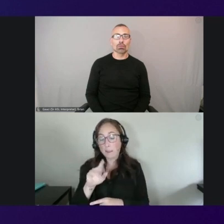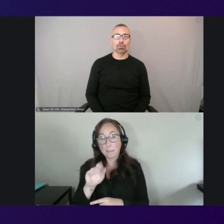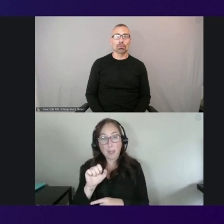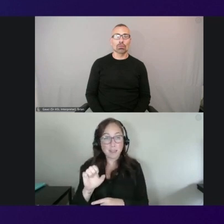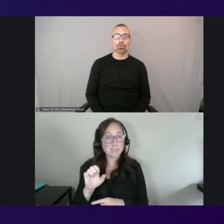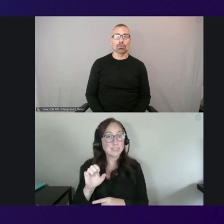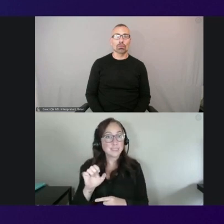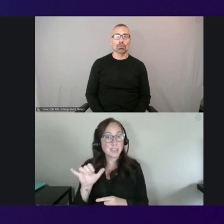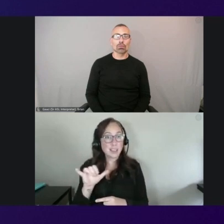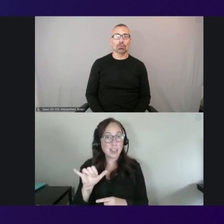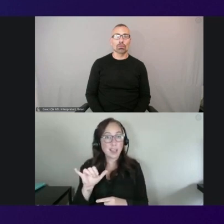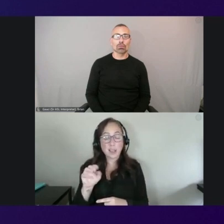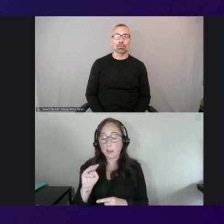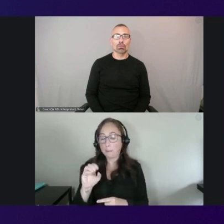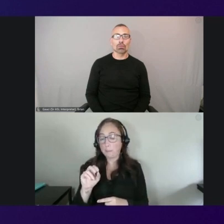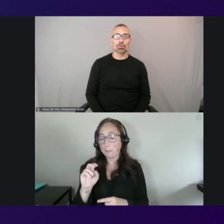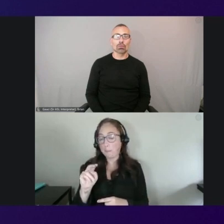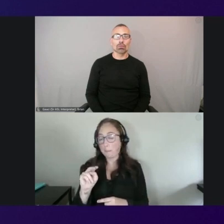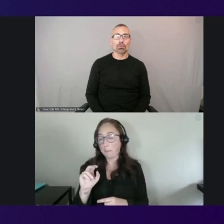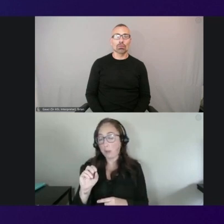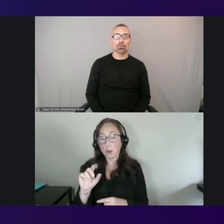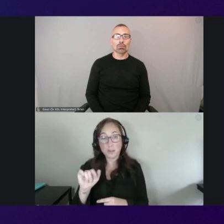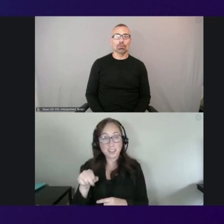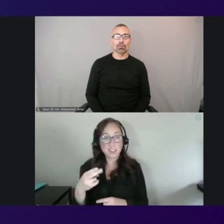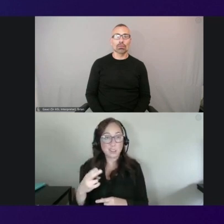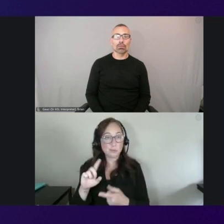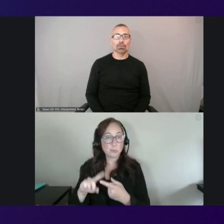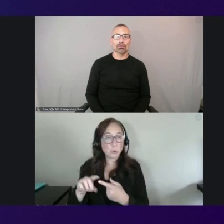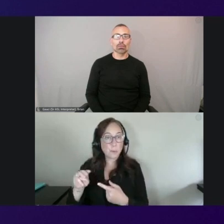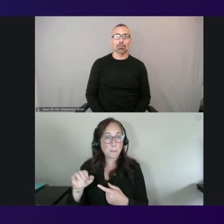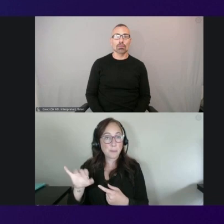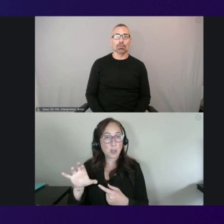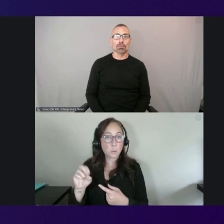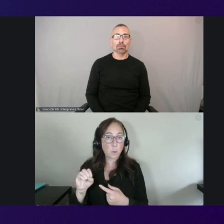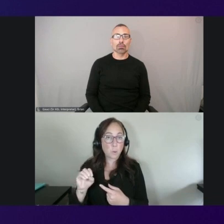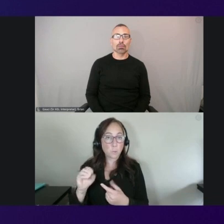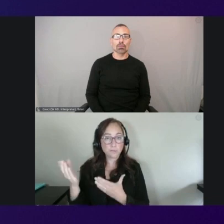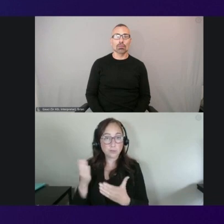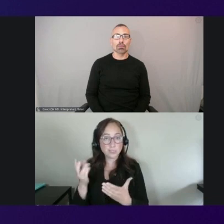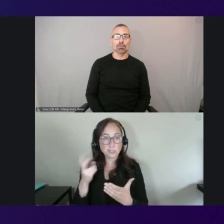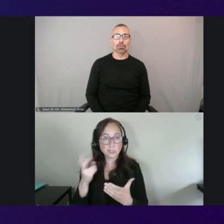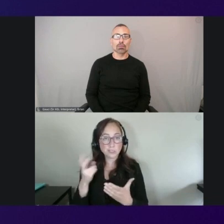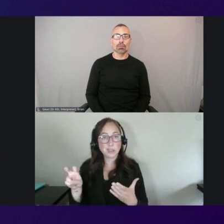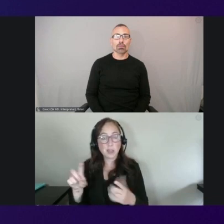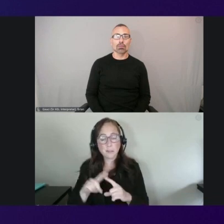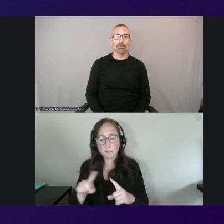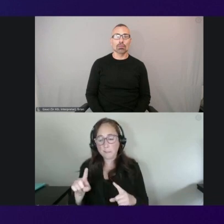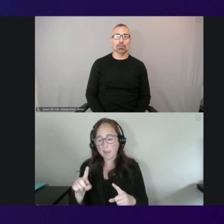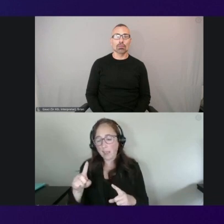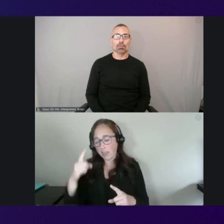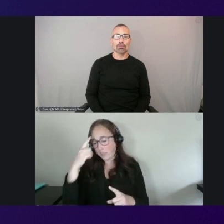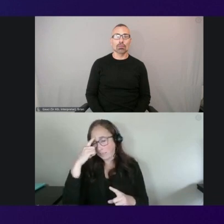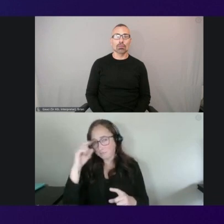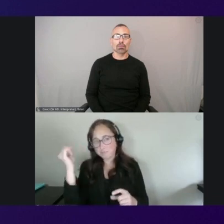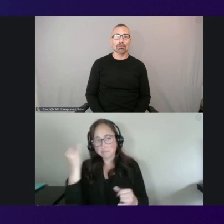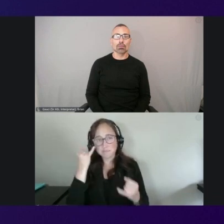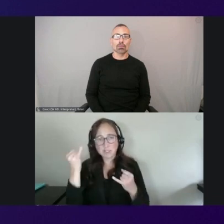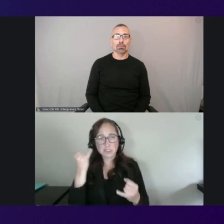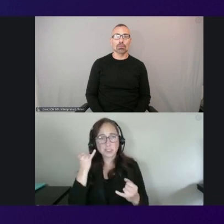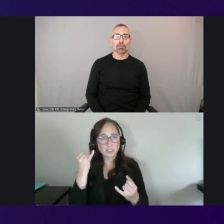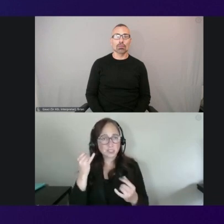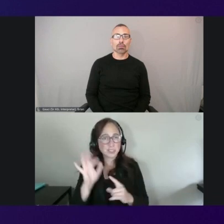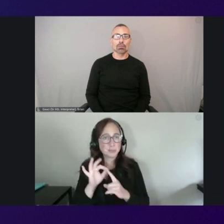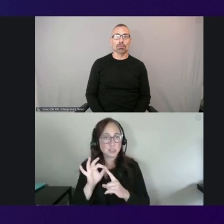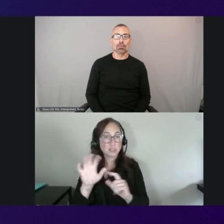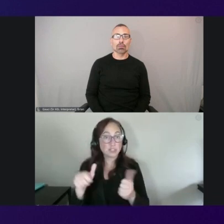like a monolith to microservices type thing. But I imagine there's unique challenges about migrating when it comes to